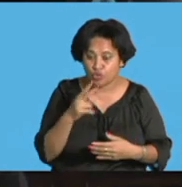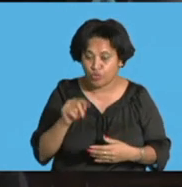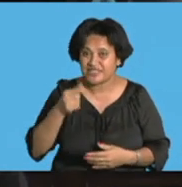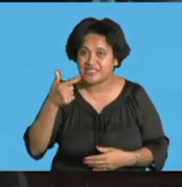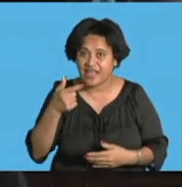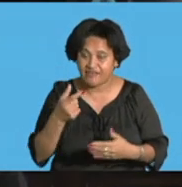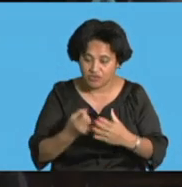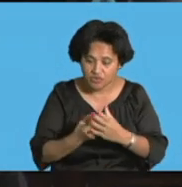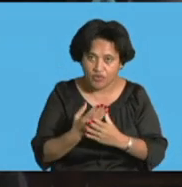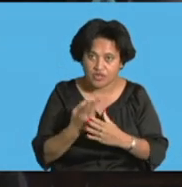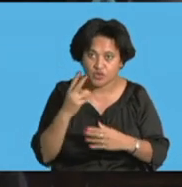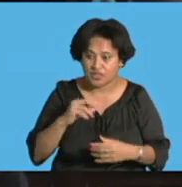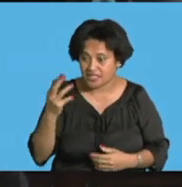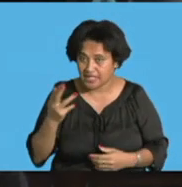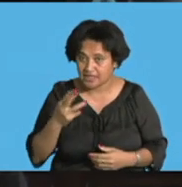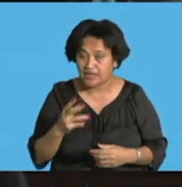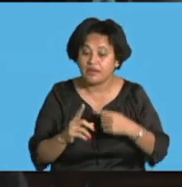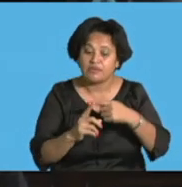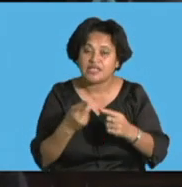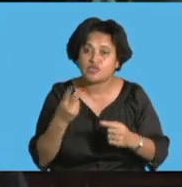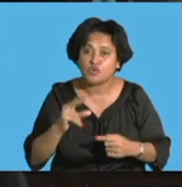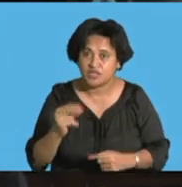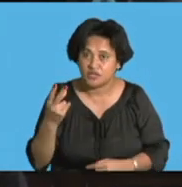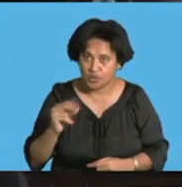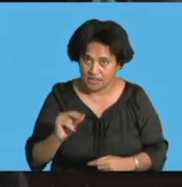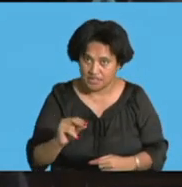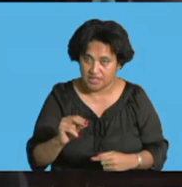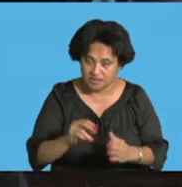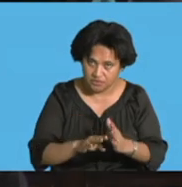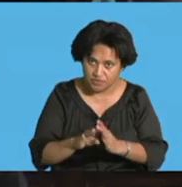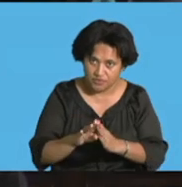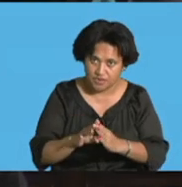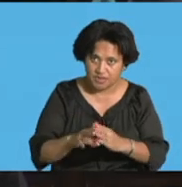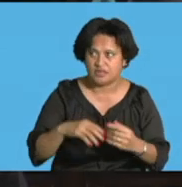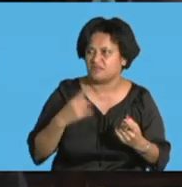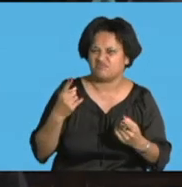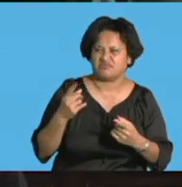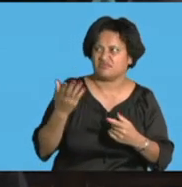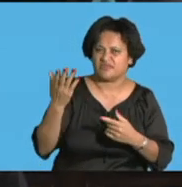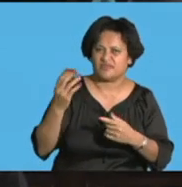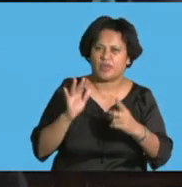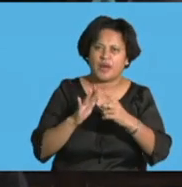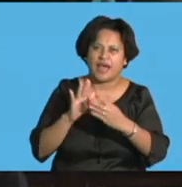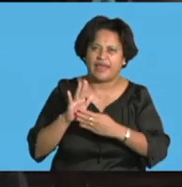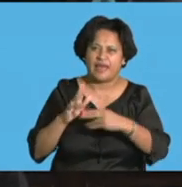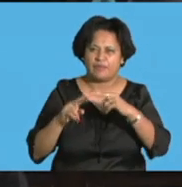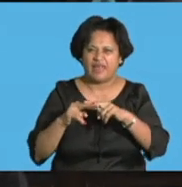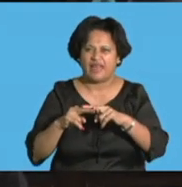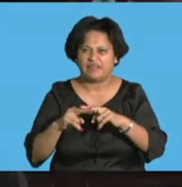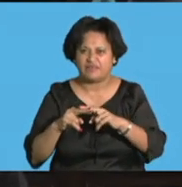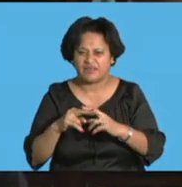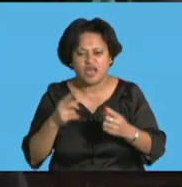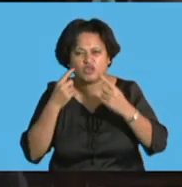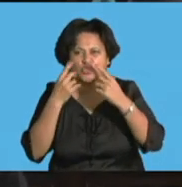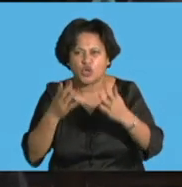with a 3% growth for 2020. This is despite the IMF World Economic Outlook projecting